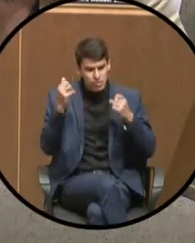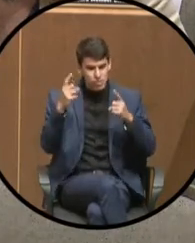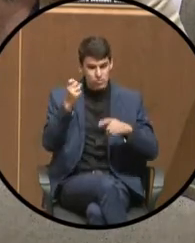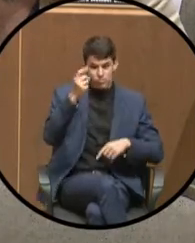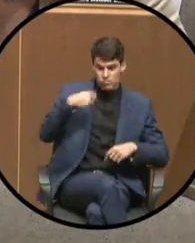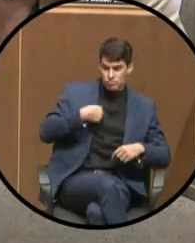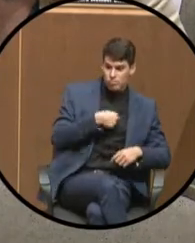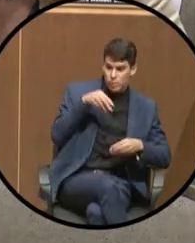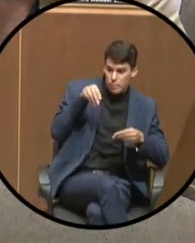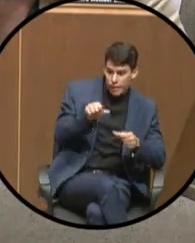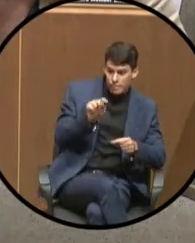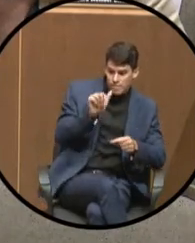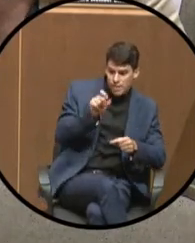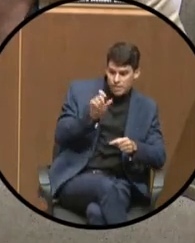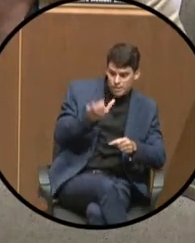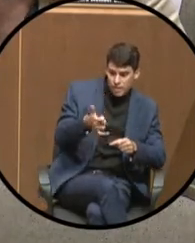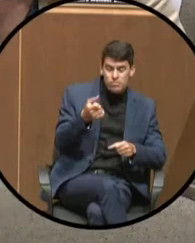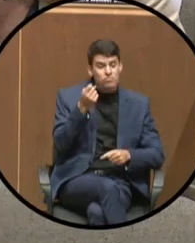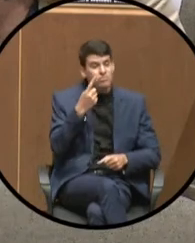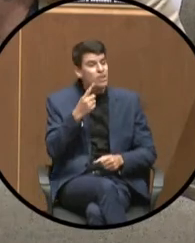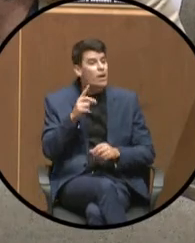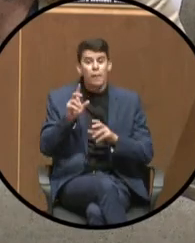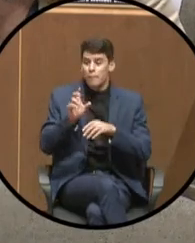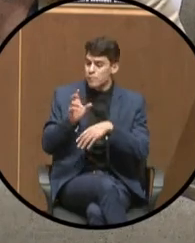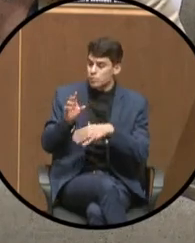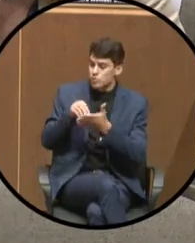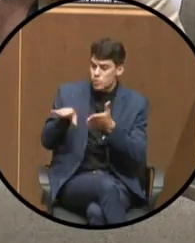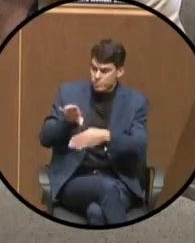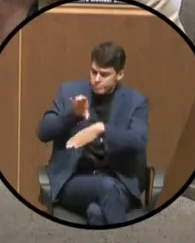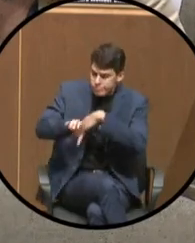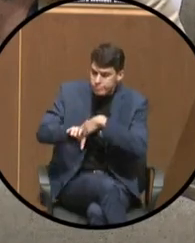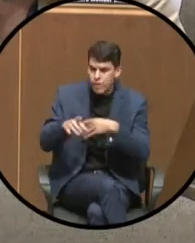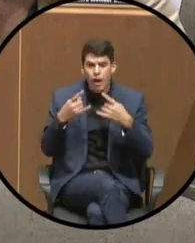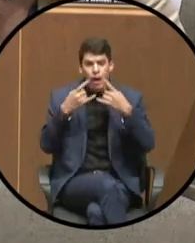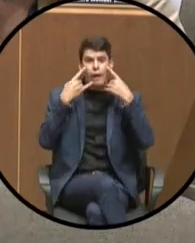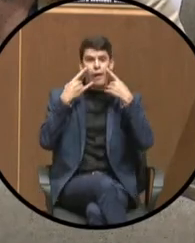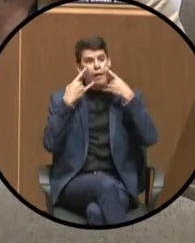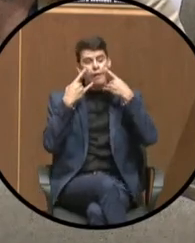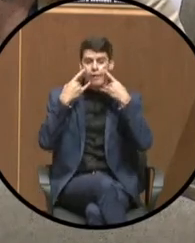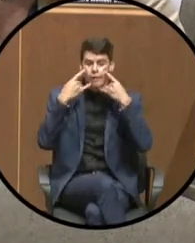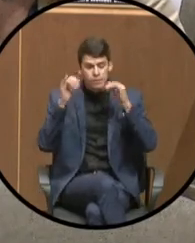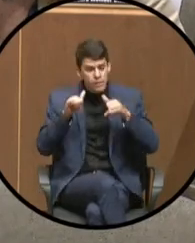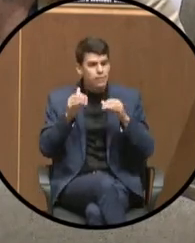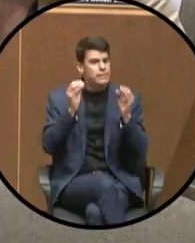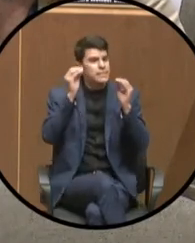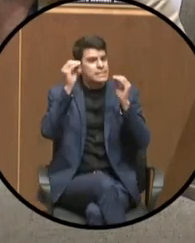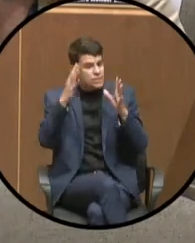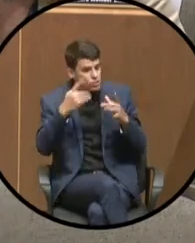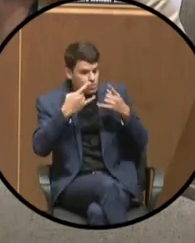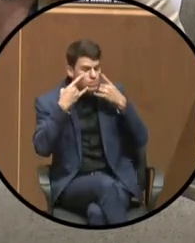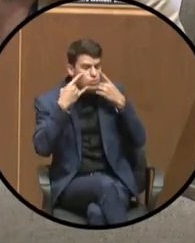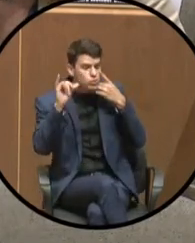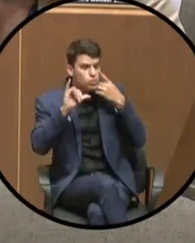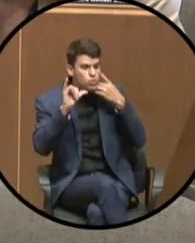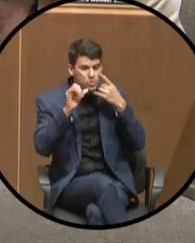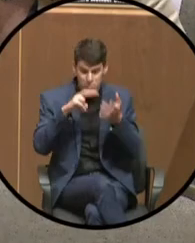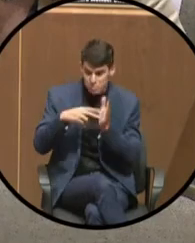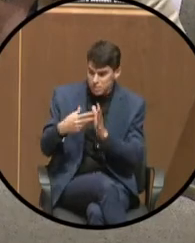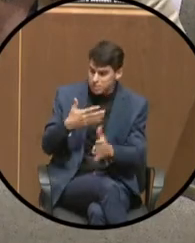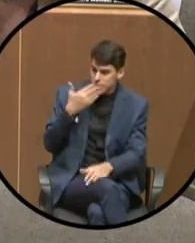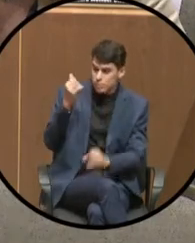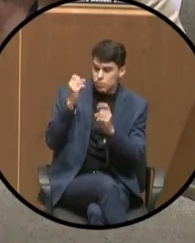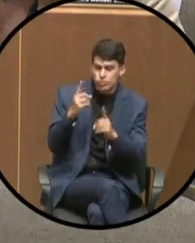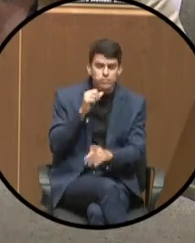spent. Students being forced to unnaturally cover their faces all day, being taught by teachers who cover their faces, are not getting the best